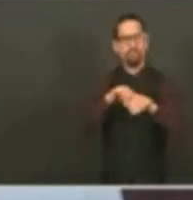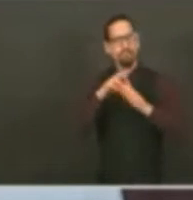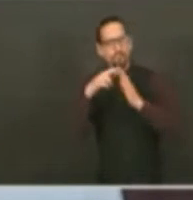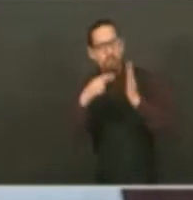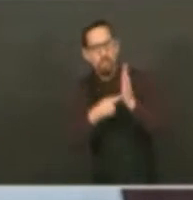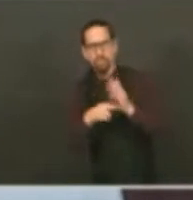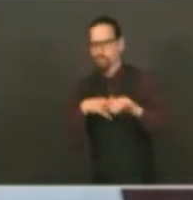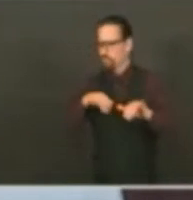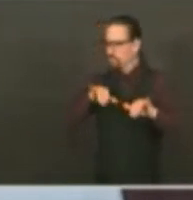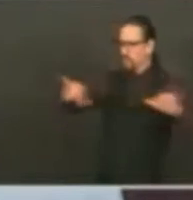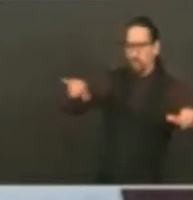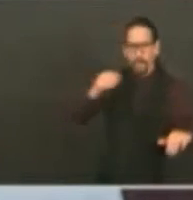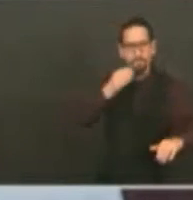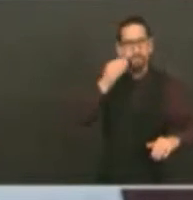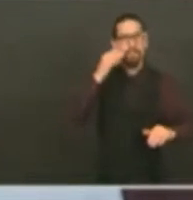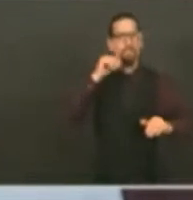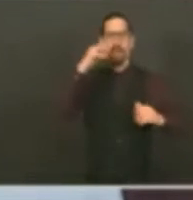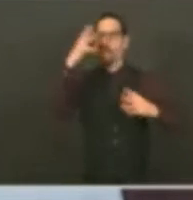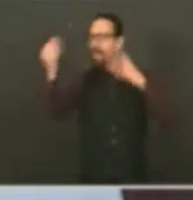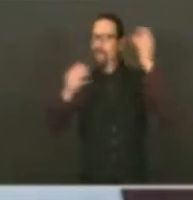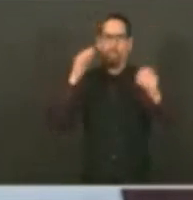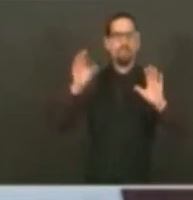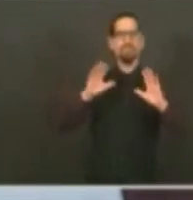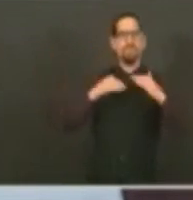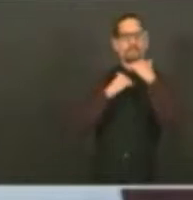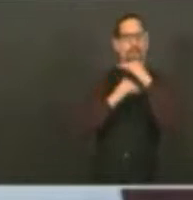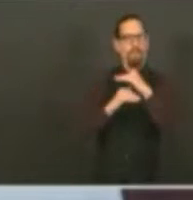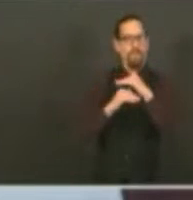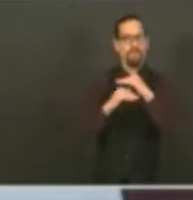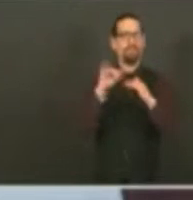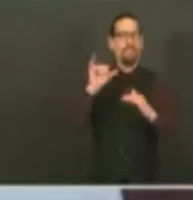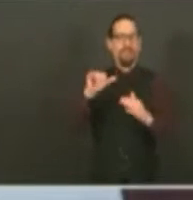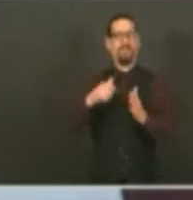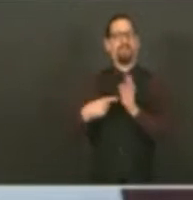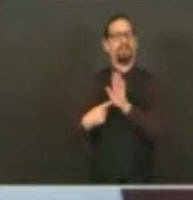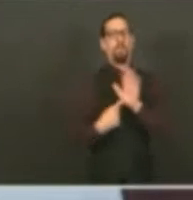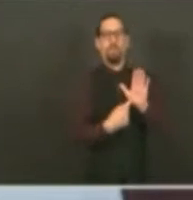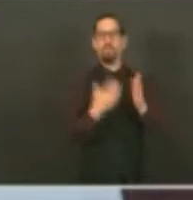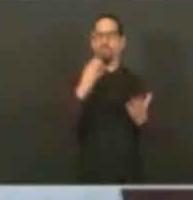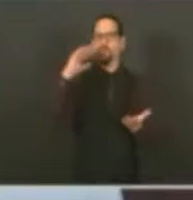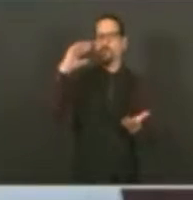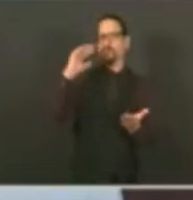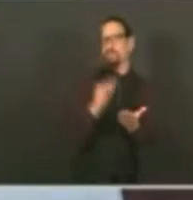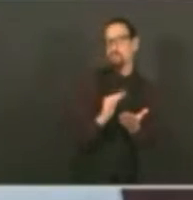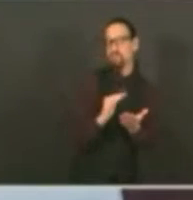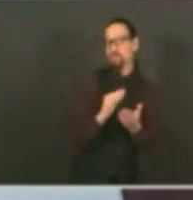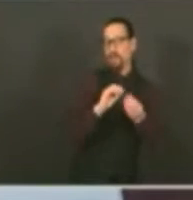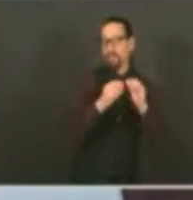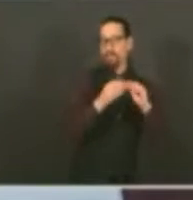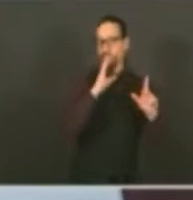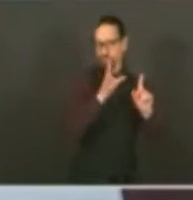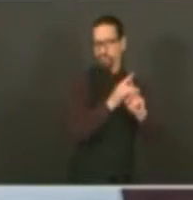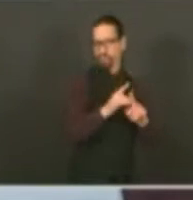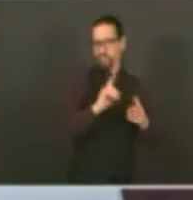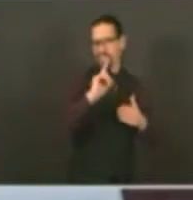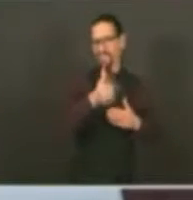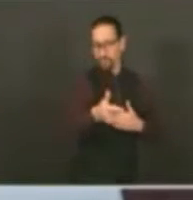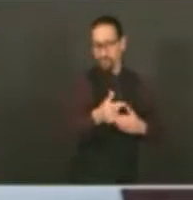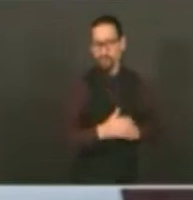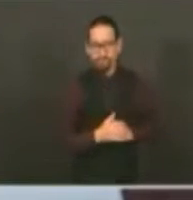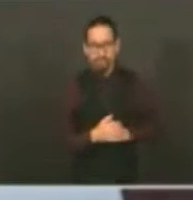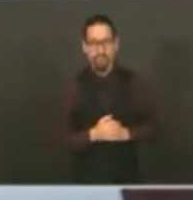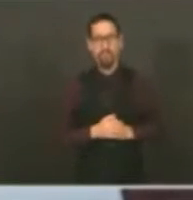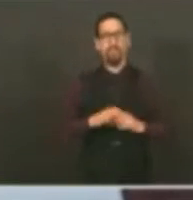if we do that, we'll get ourselves back on track. Having said that, it isn't the level that I